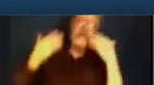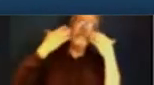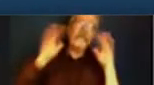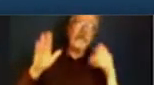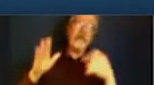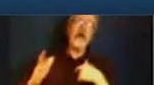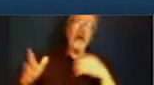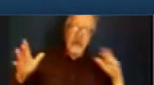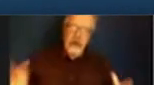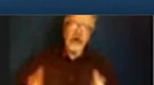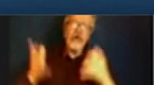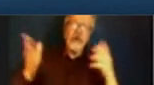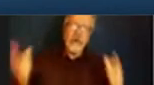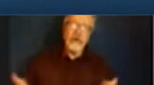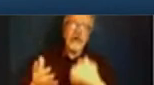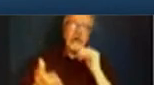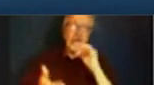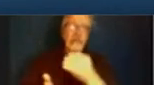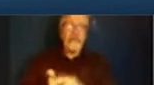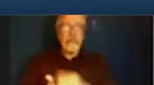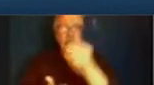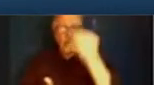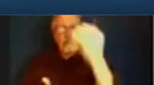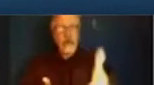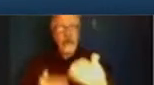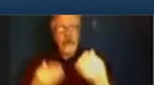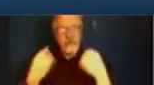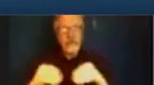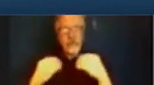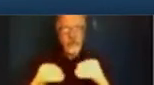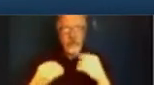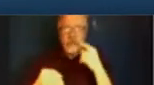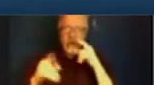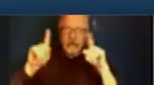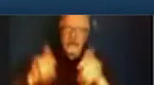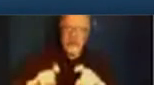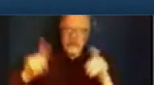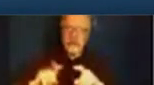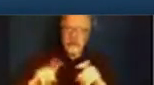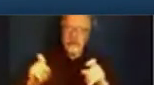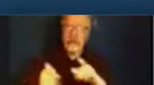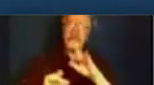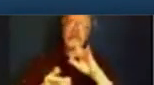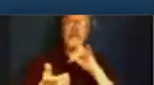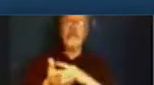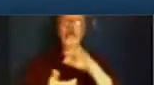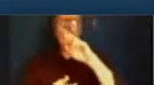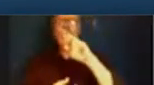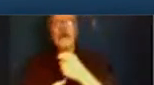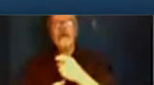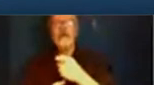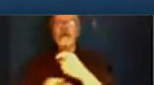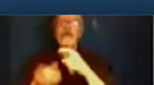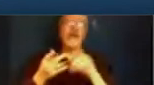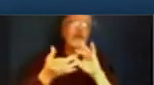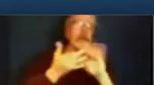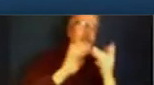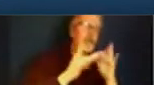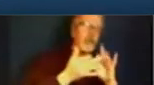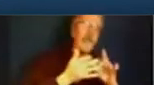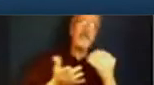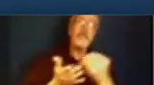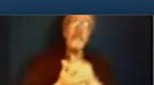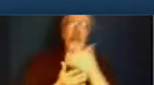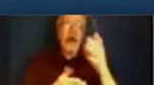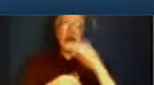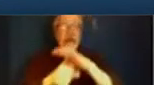tests at the store or store pharmacy online, buy enough for what your family needs